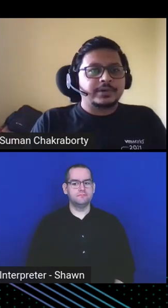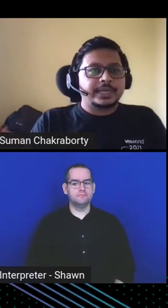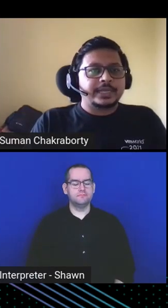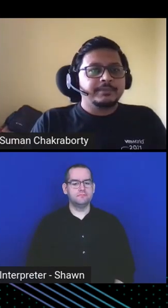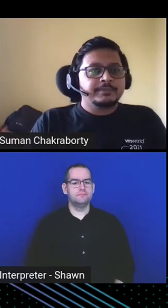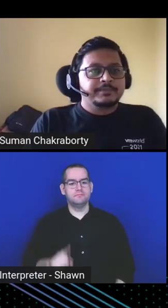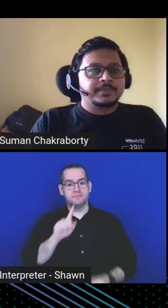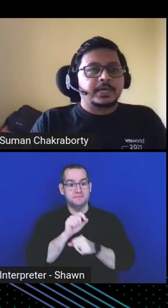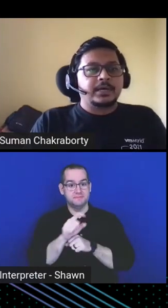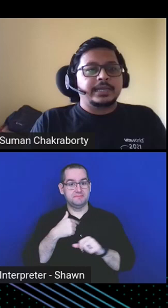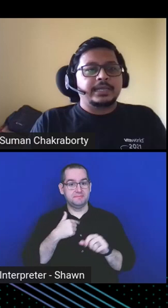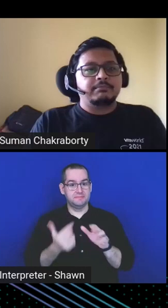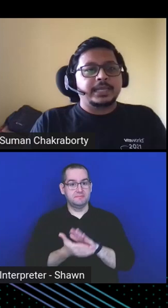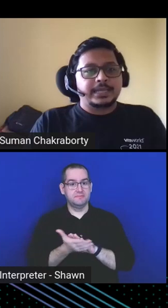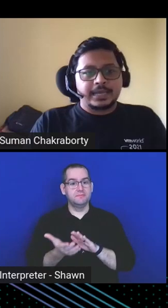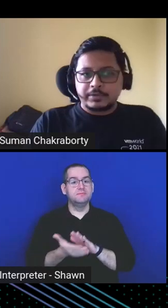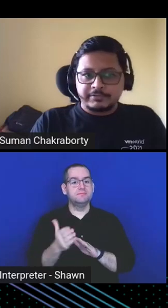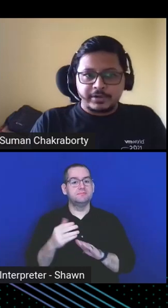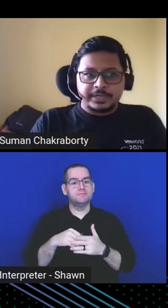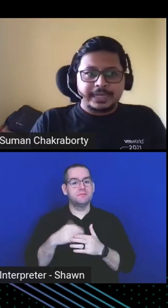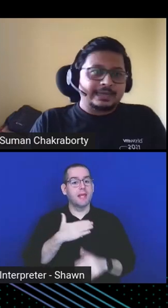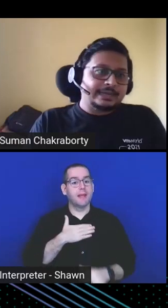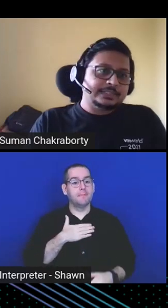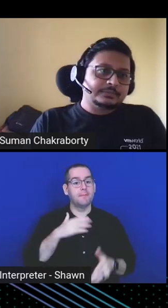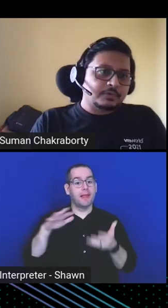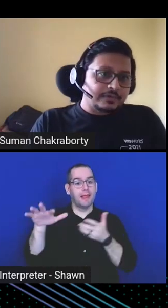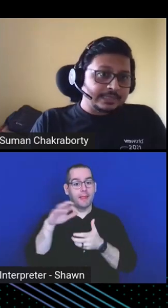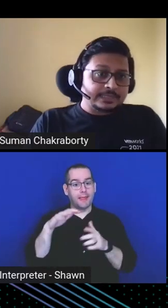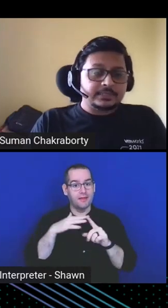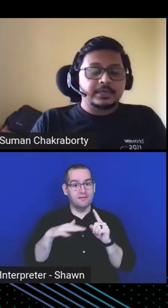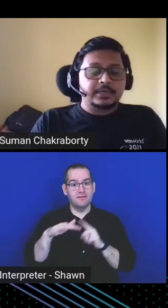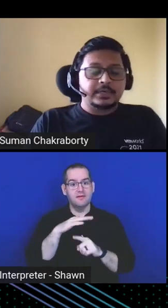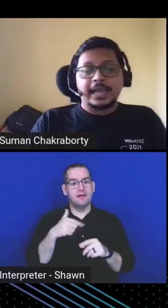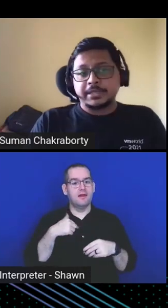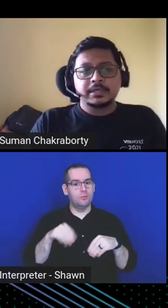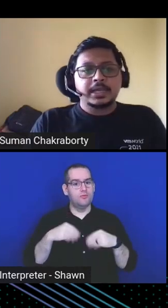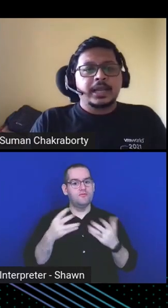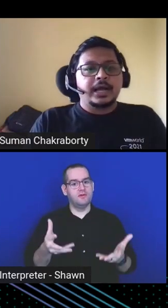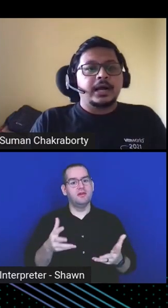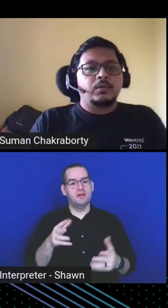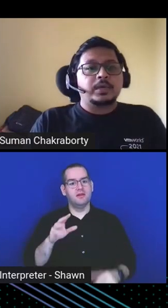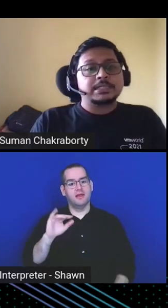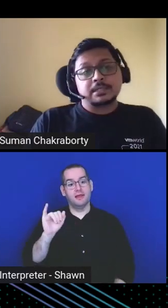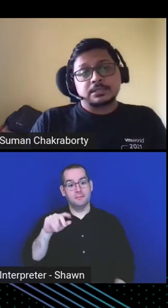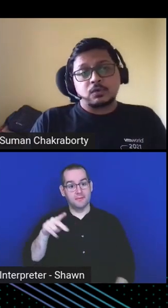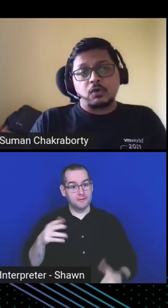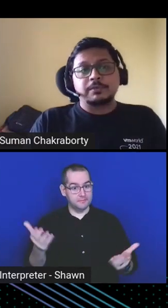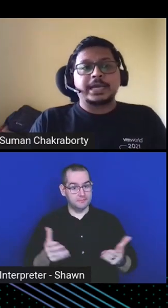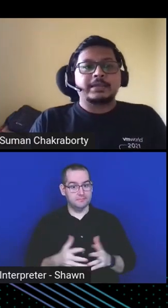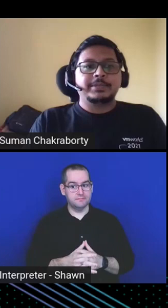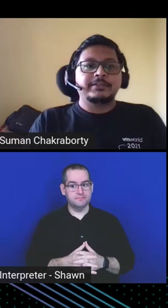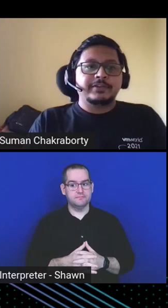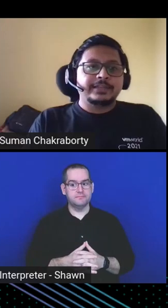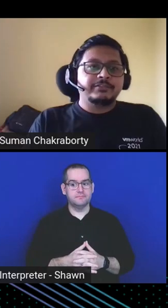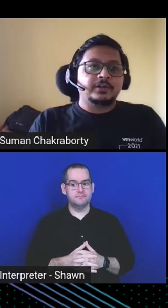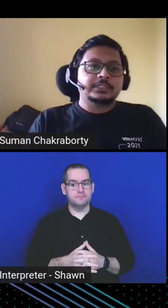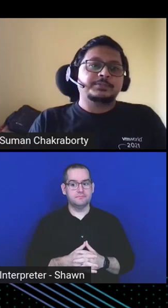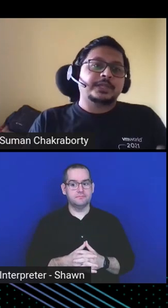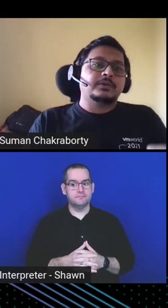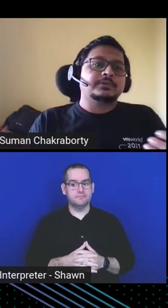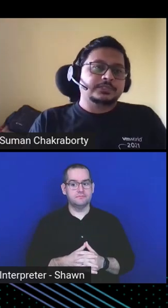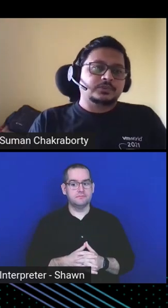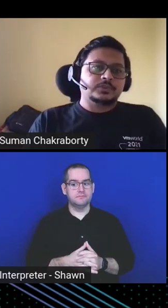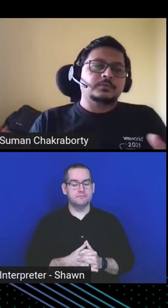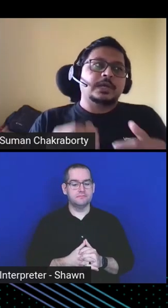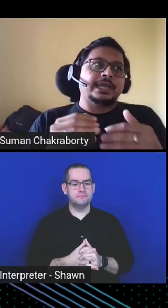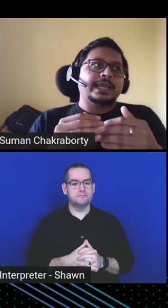actually running in my cloud environment, and I have just provided the IP here. What is the scope that I'll be defining for this